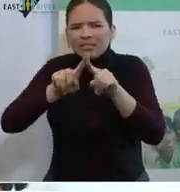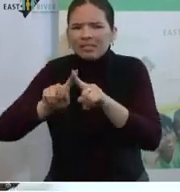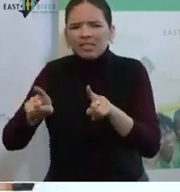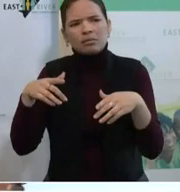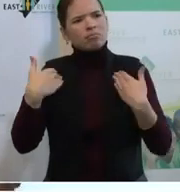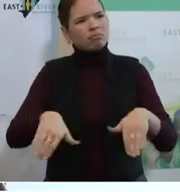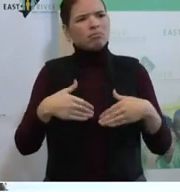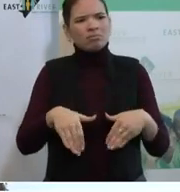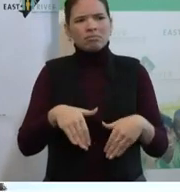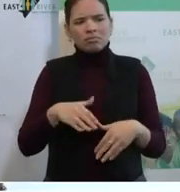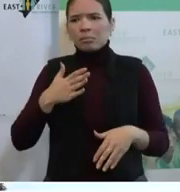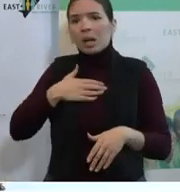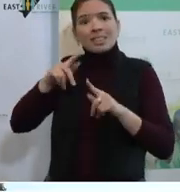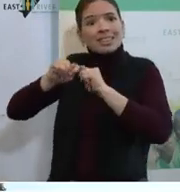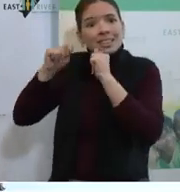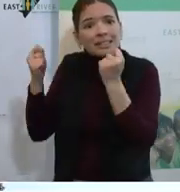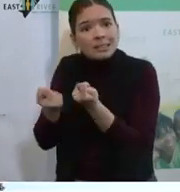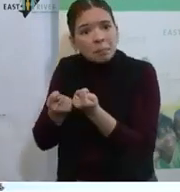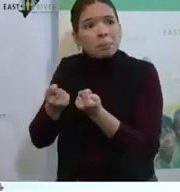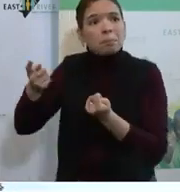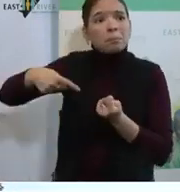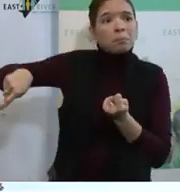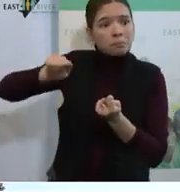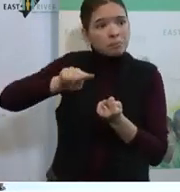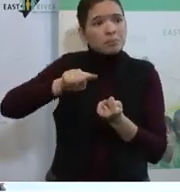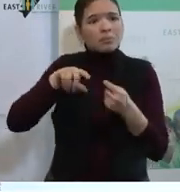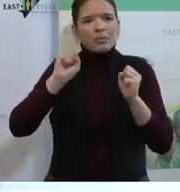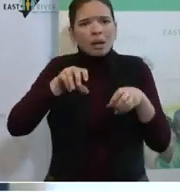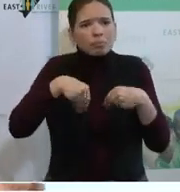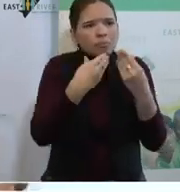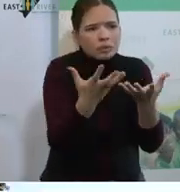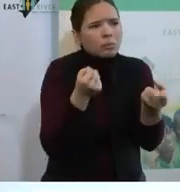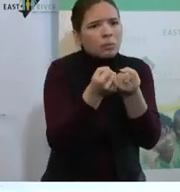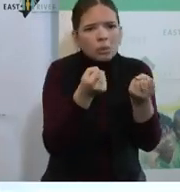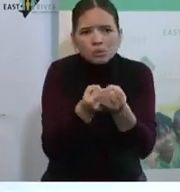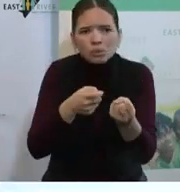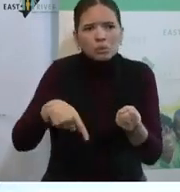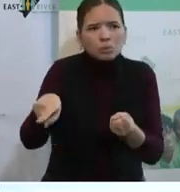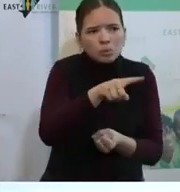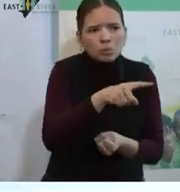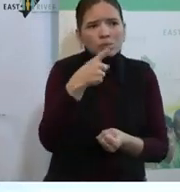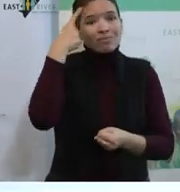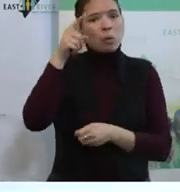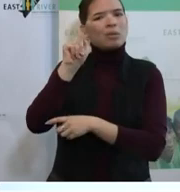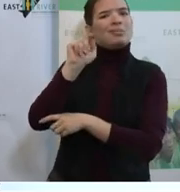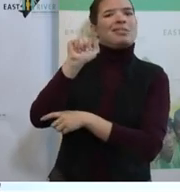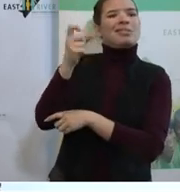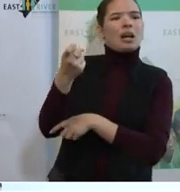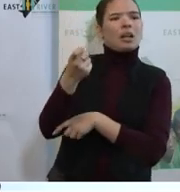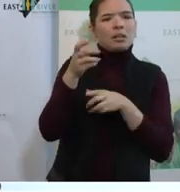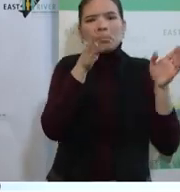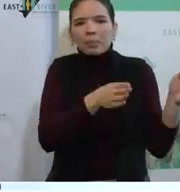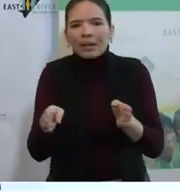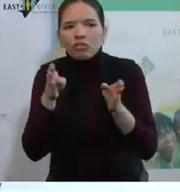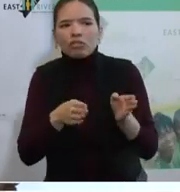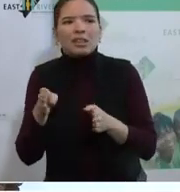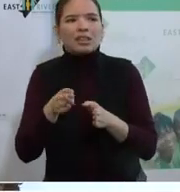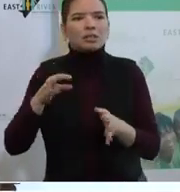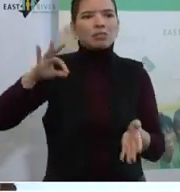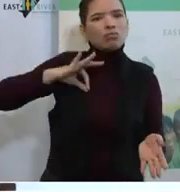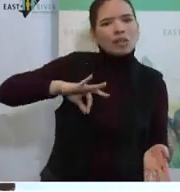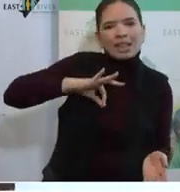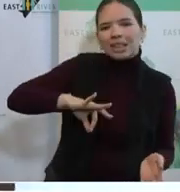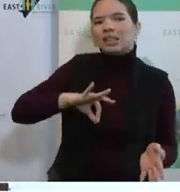we're providing the necessary resources like tax preparation and tax credits for district residents. My name